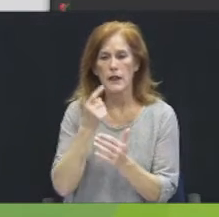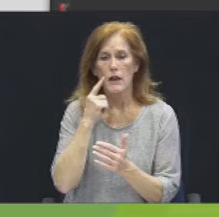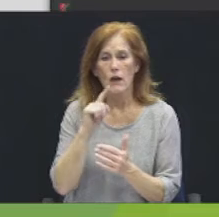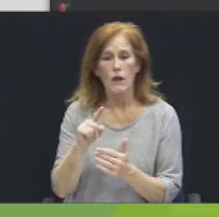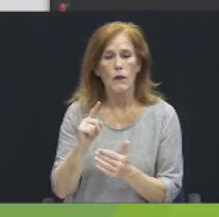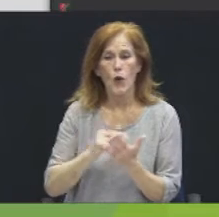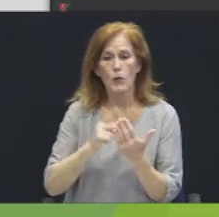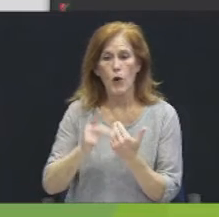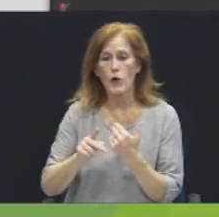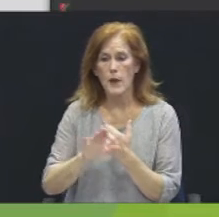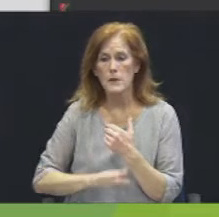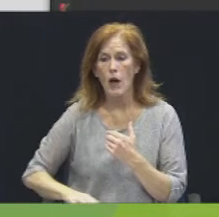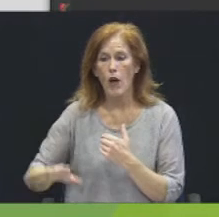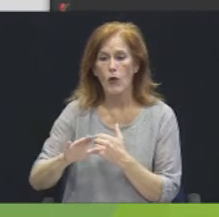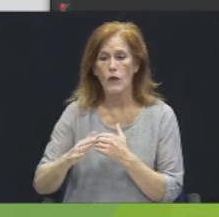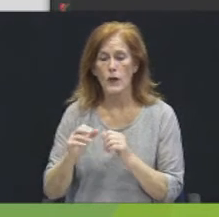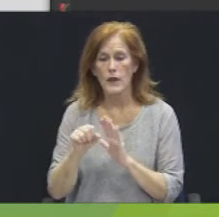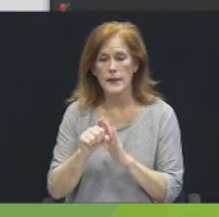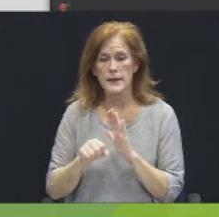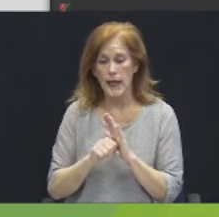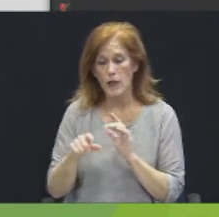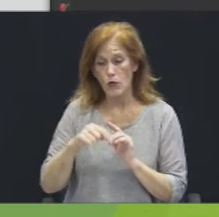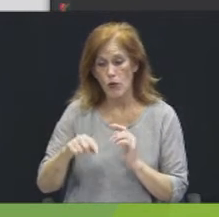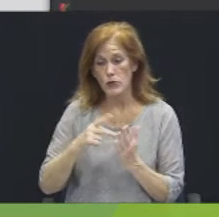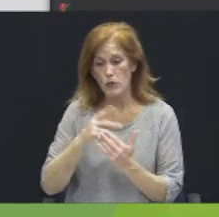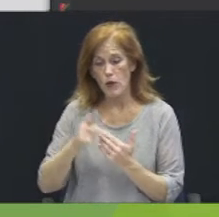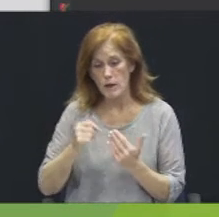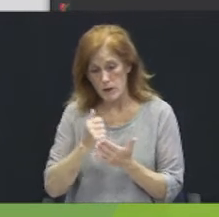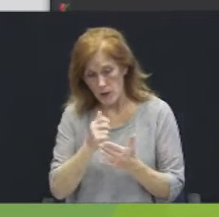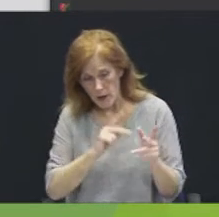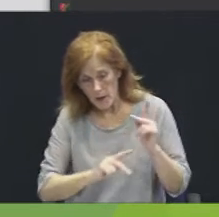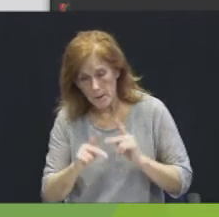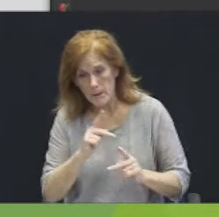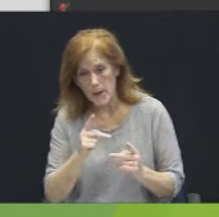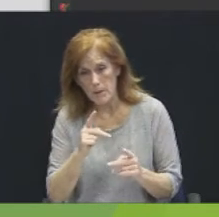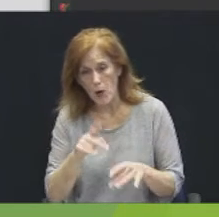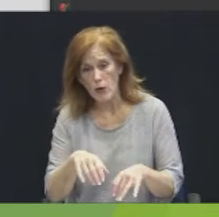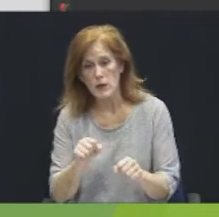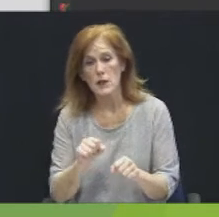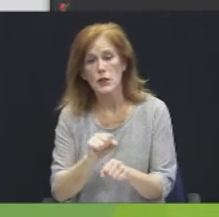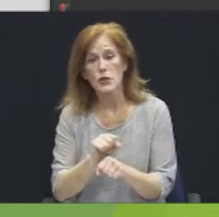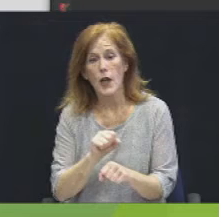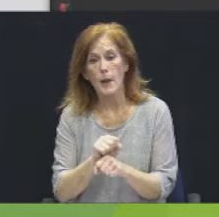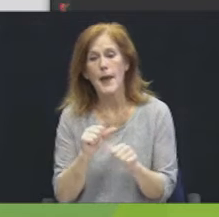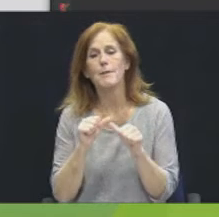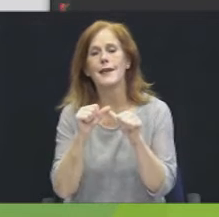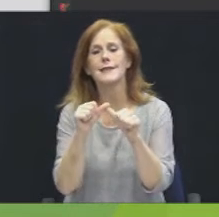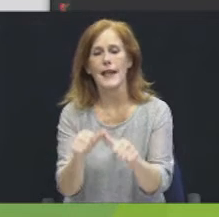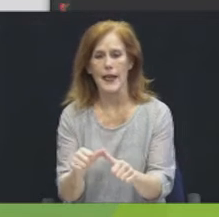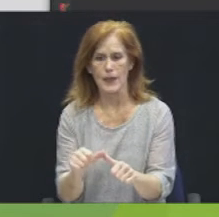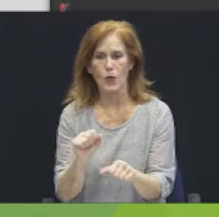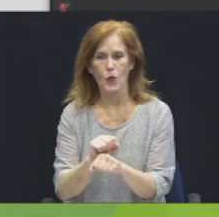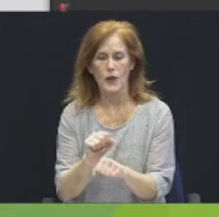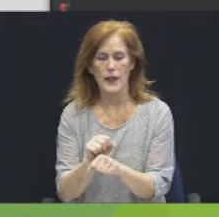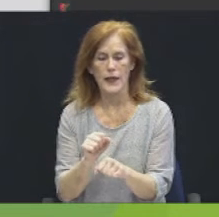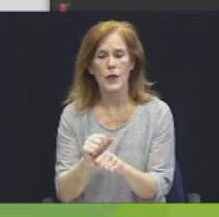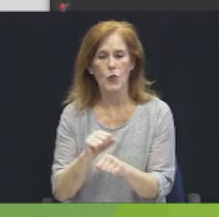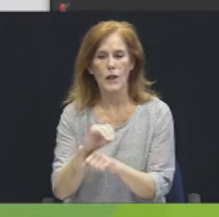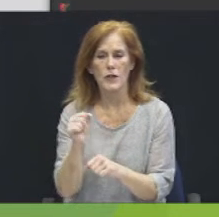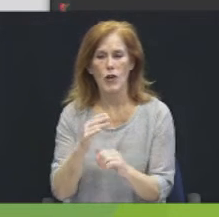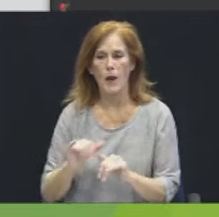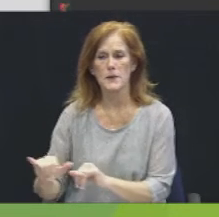programs across the state that help individuals acquire and maintain competitive employment. So a big